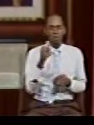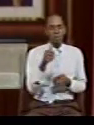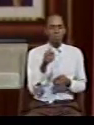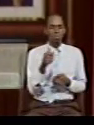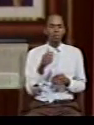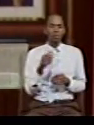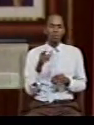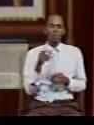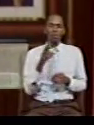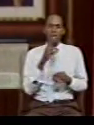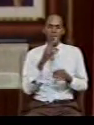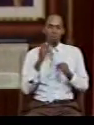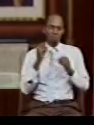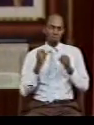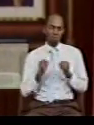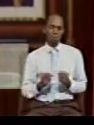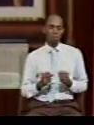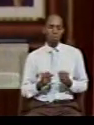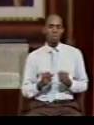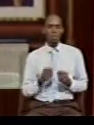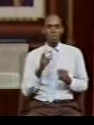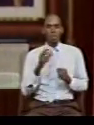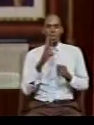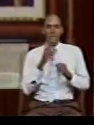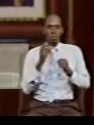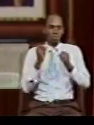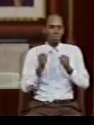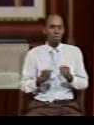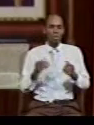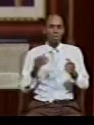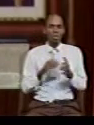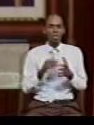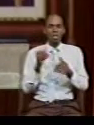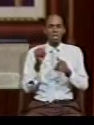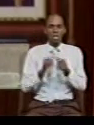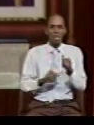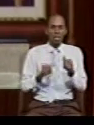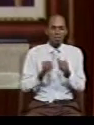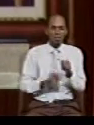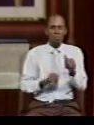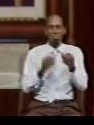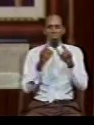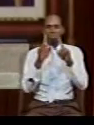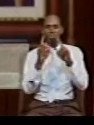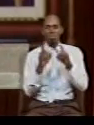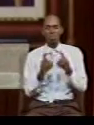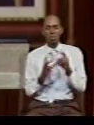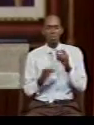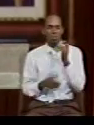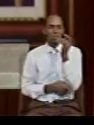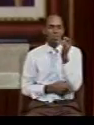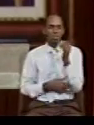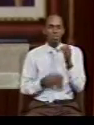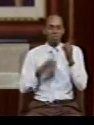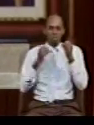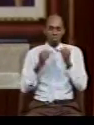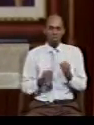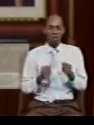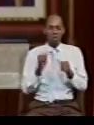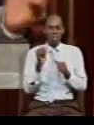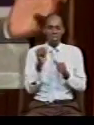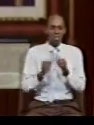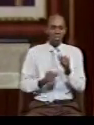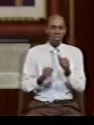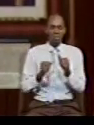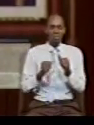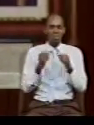strong. Strong against every trial, strong against every difficulty, and